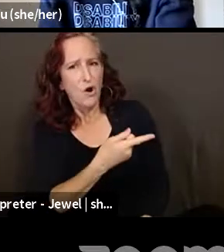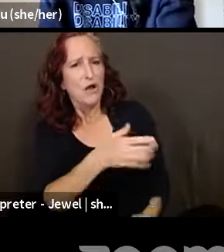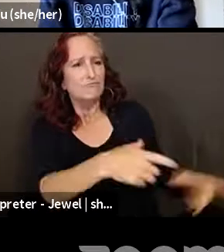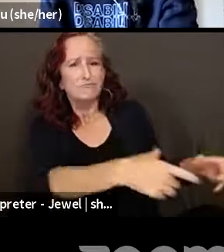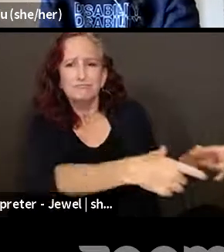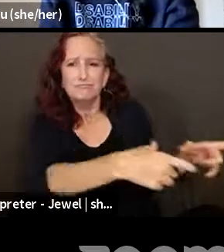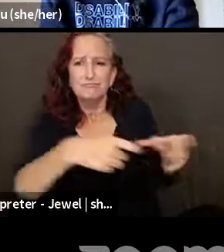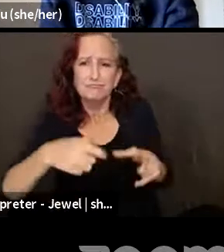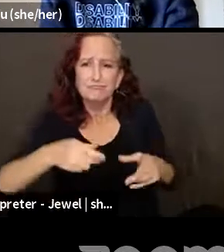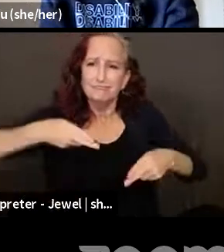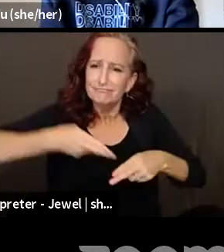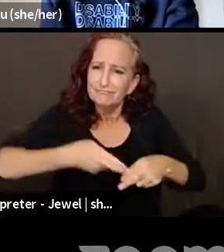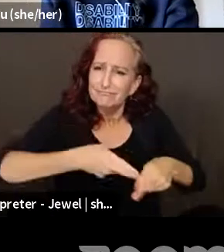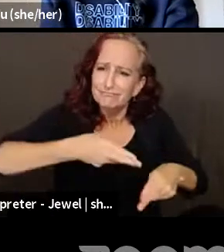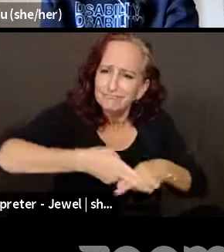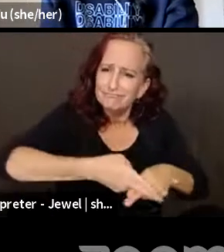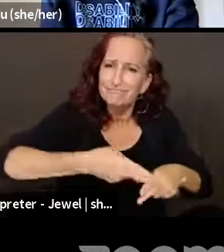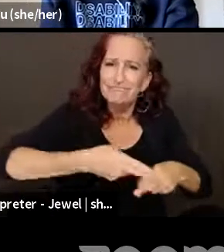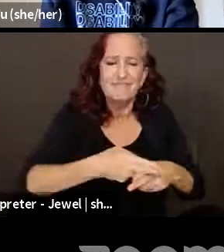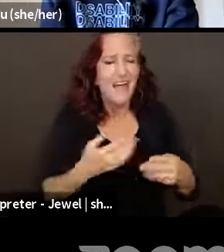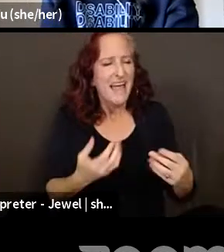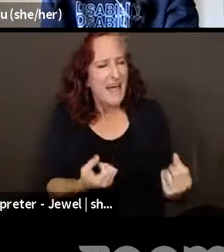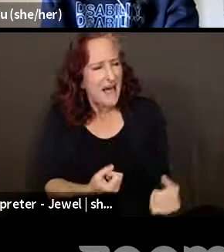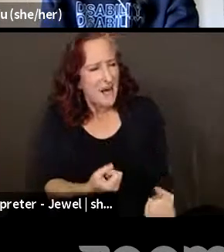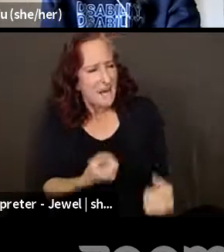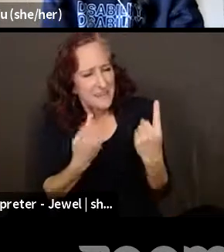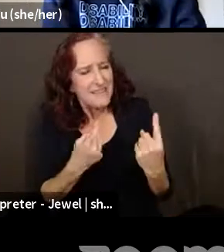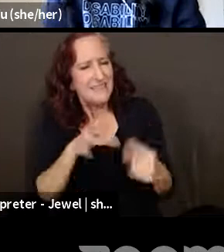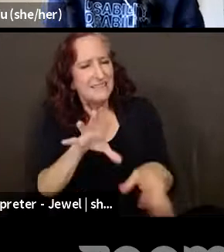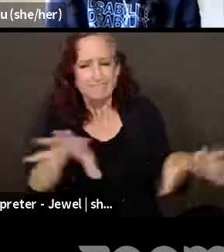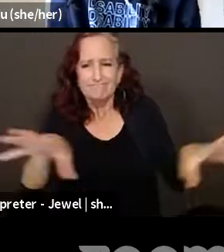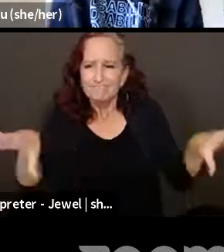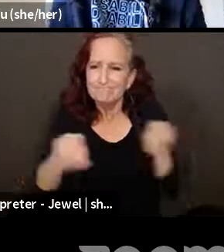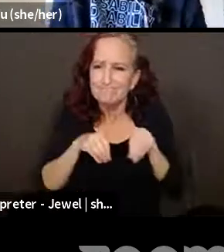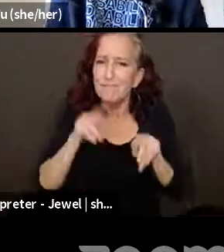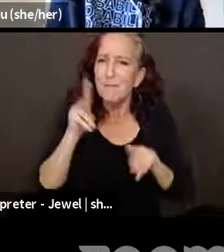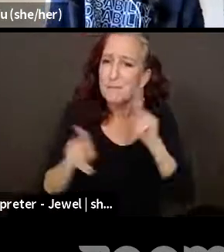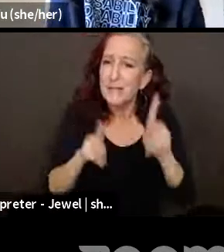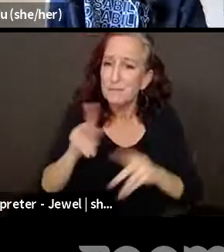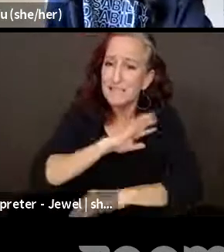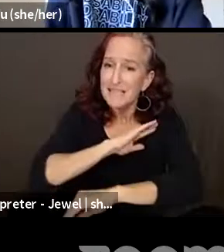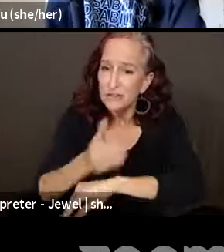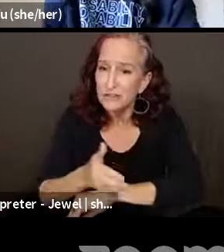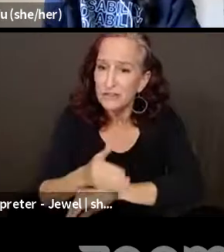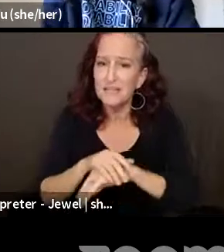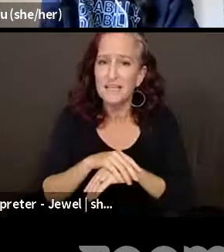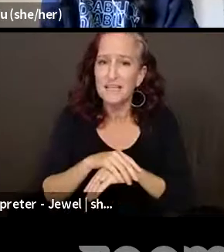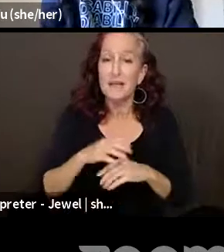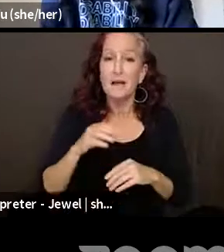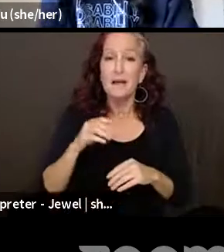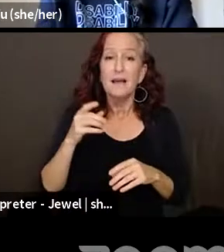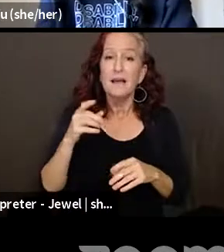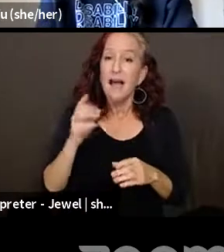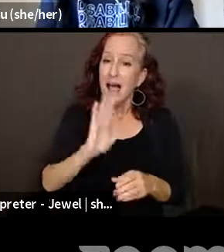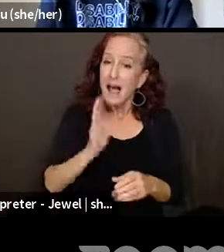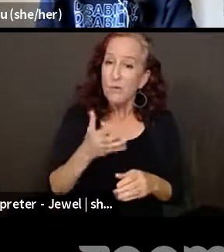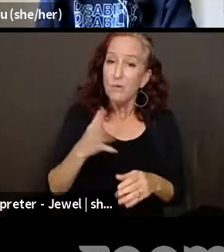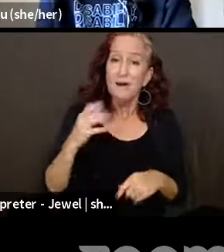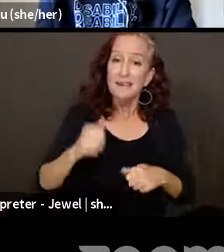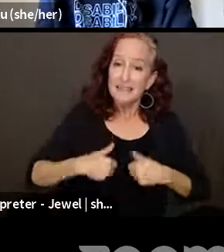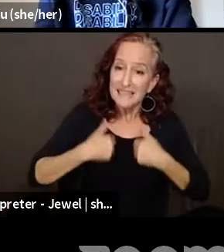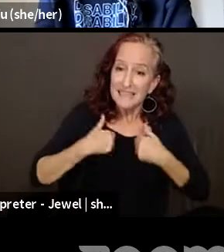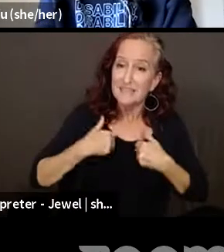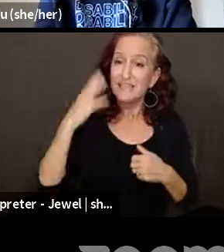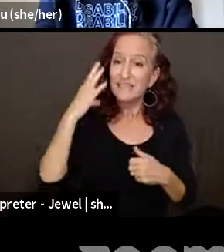he's empathetically taking in people's energy that he knows to do this. When we have had enough lived experience with a lack of